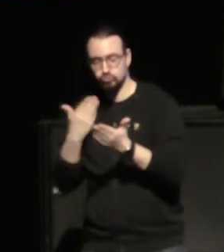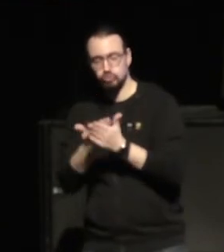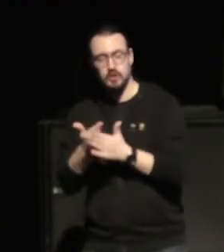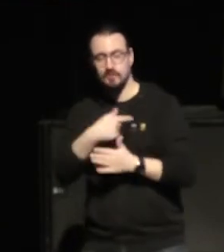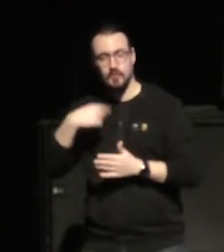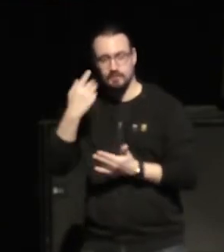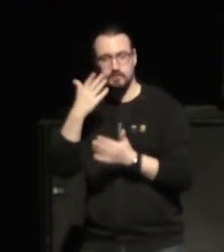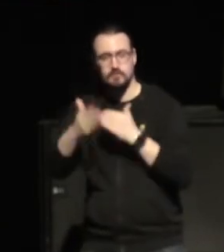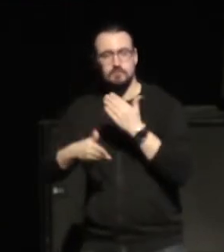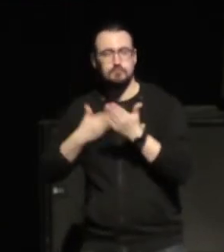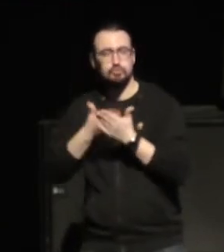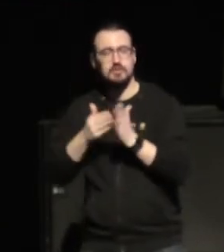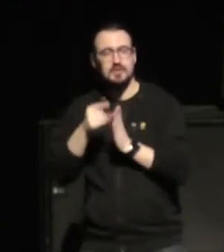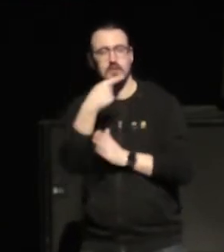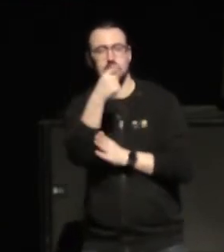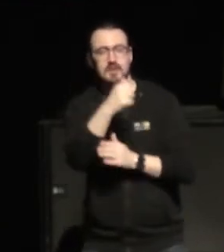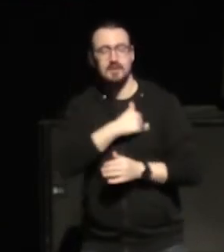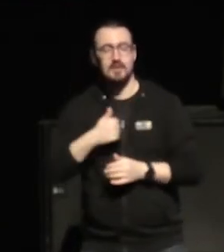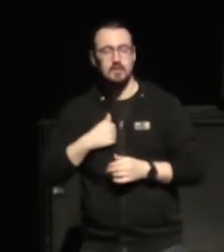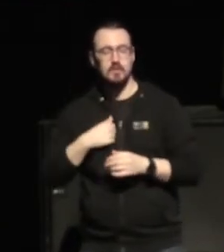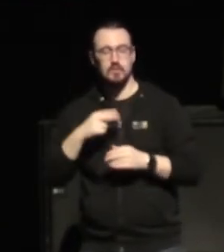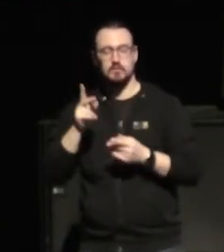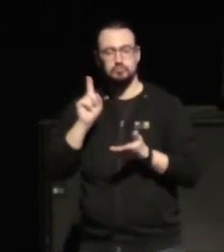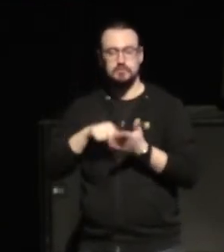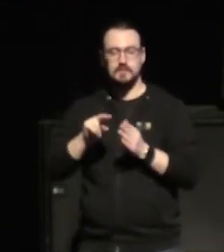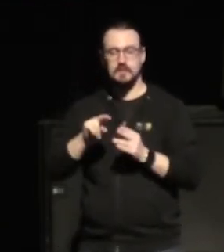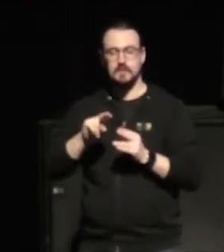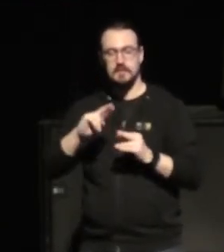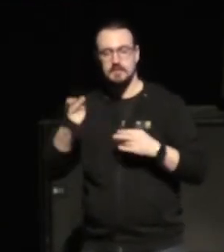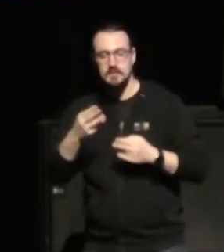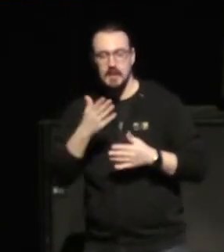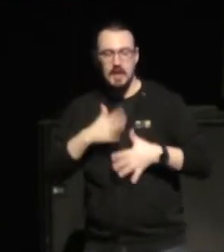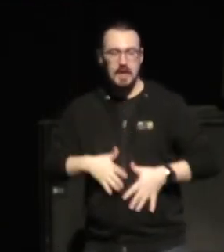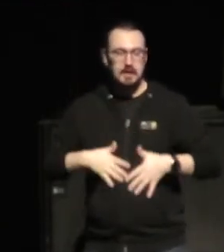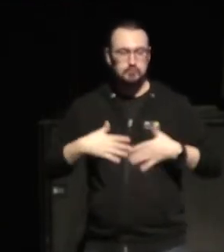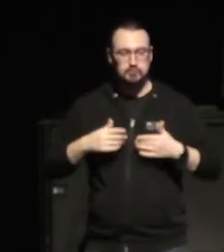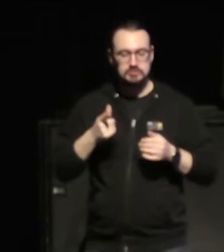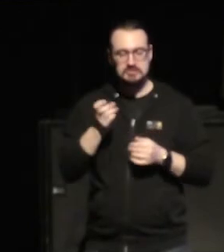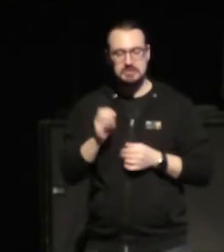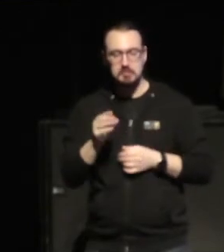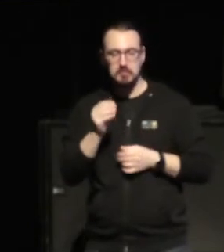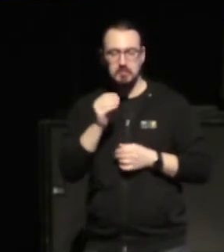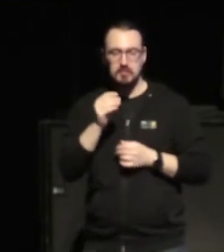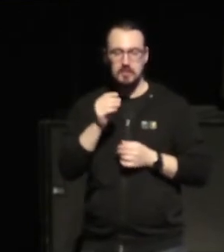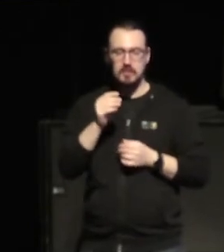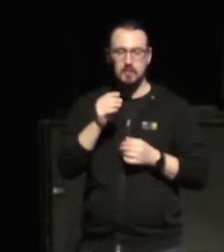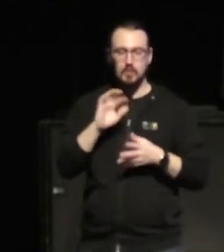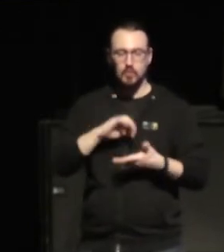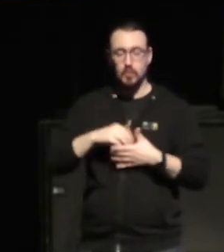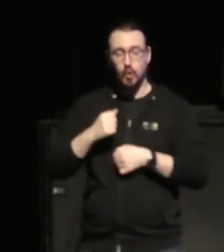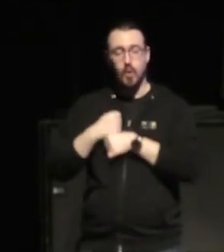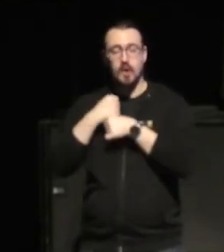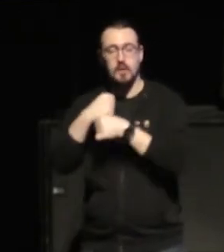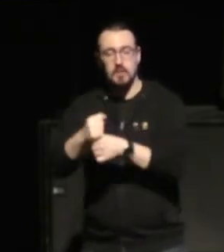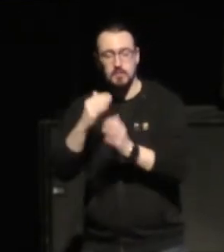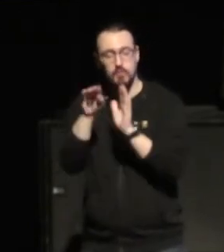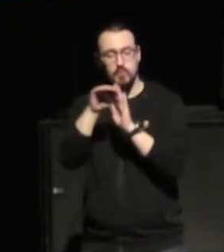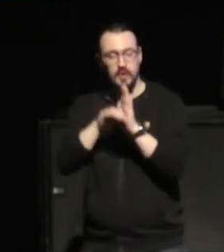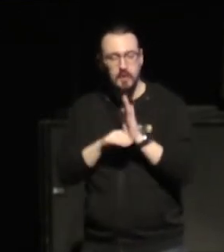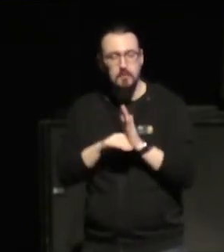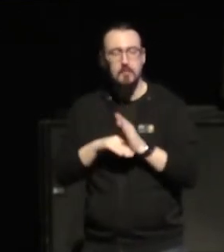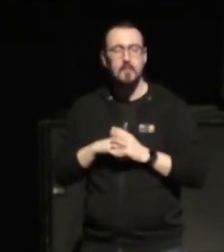agenda, and for example, the next nutritional and sustainable